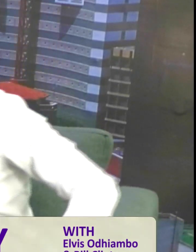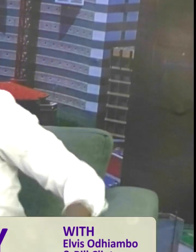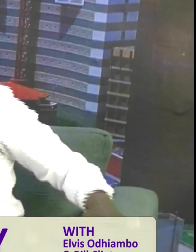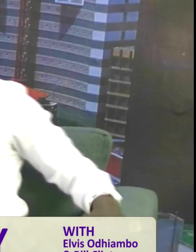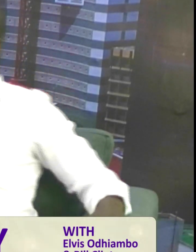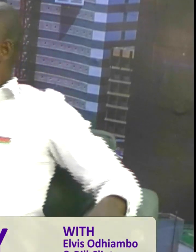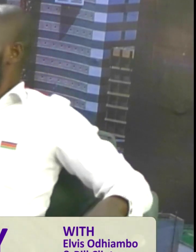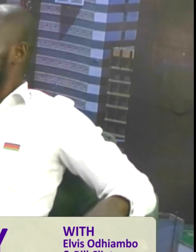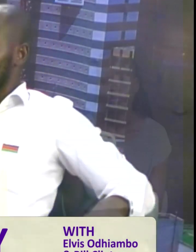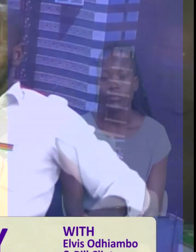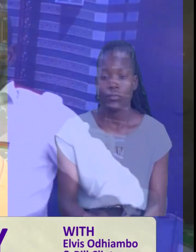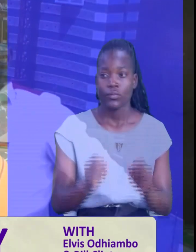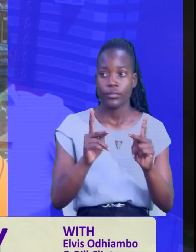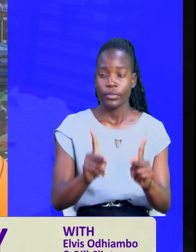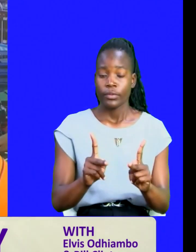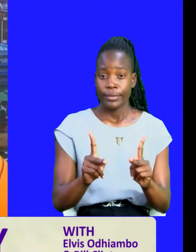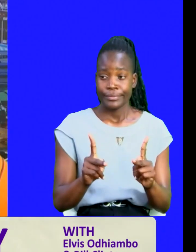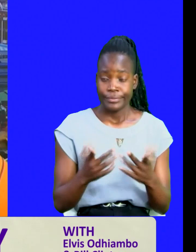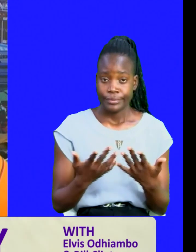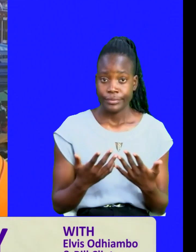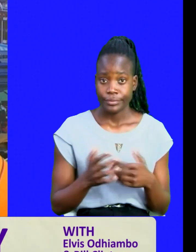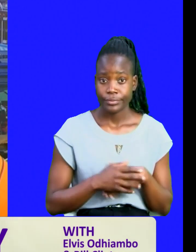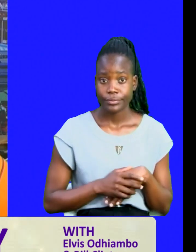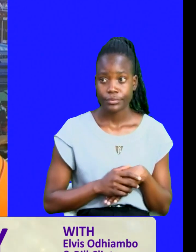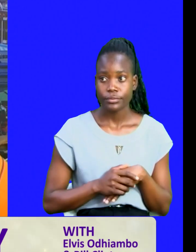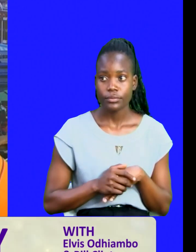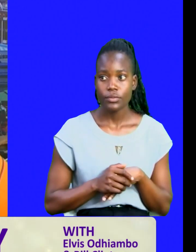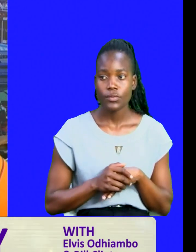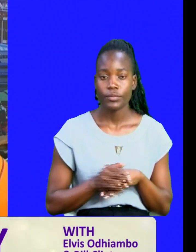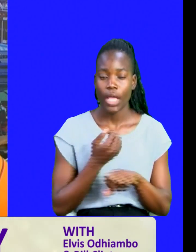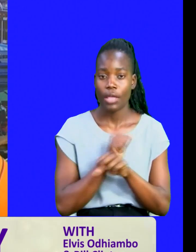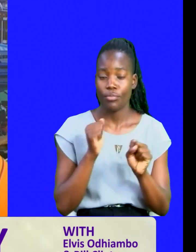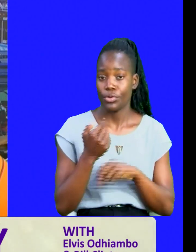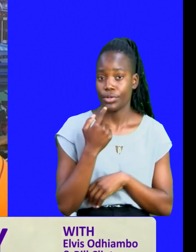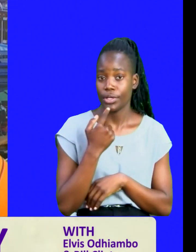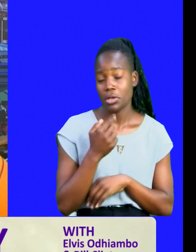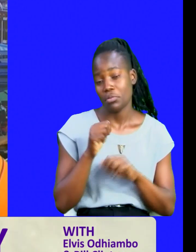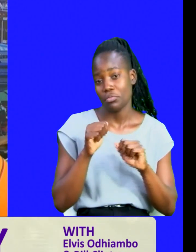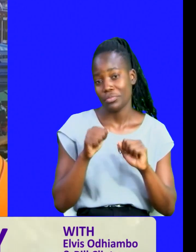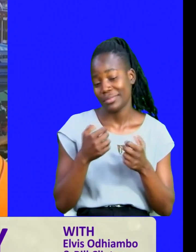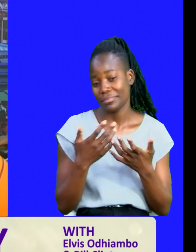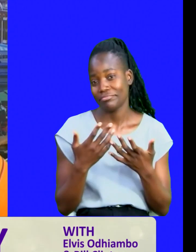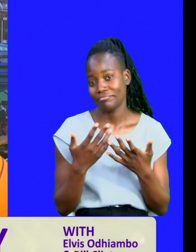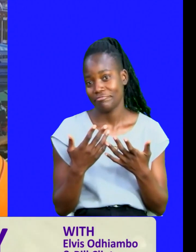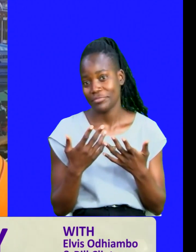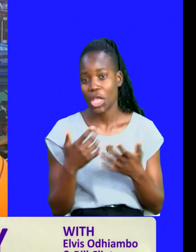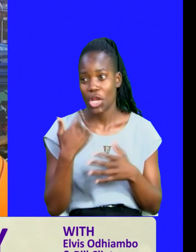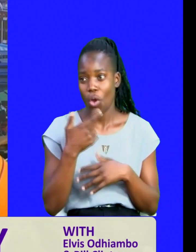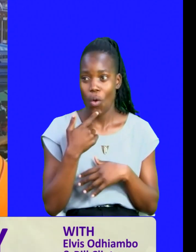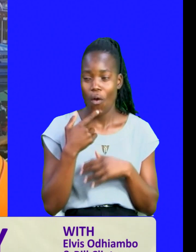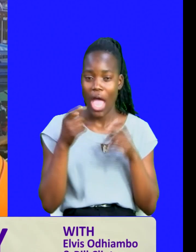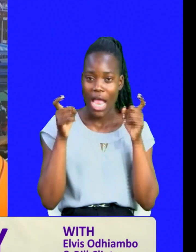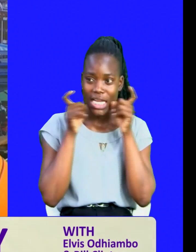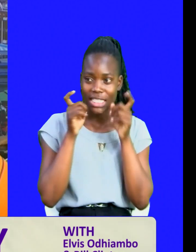that. Okay. Well, you cannot say you can say otherwise for counterparts Tusker FC,